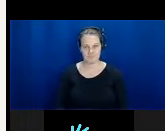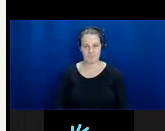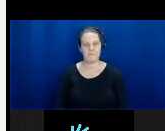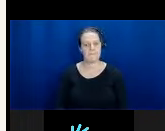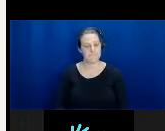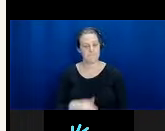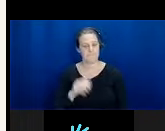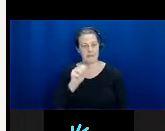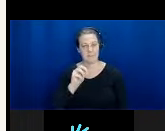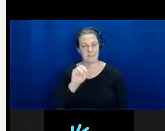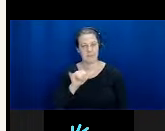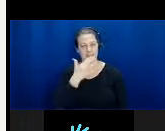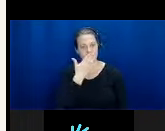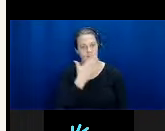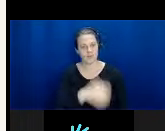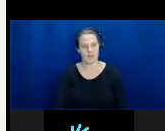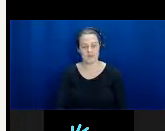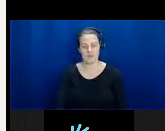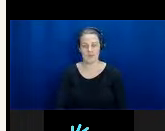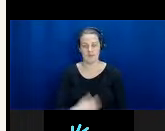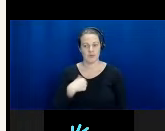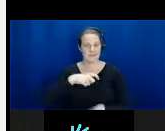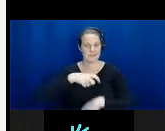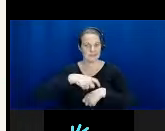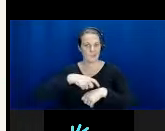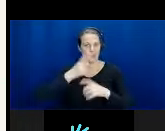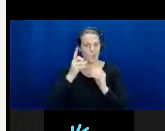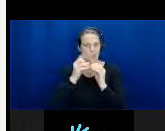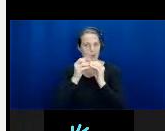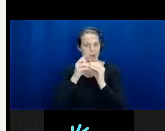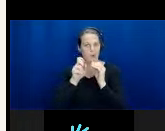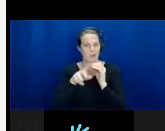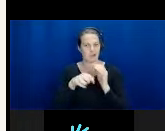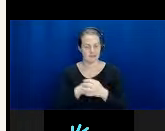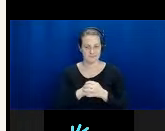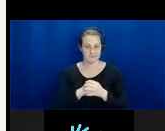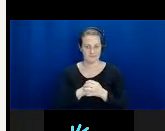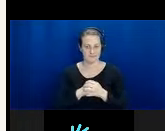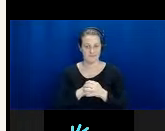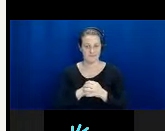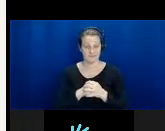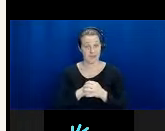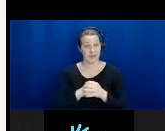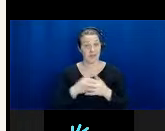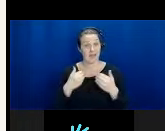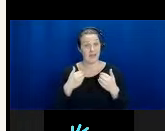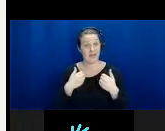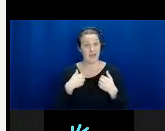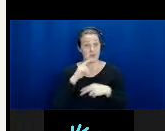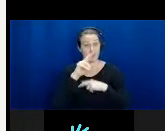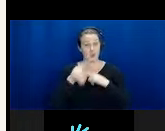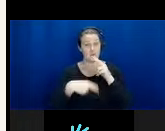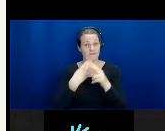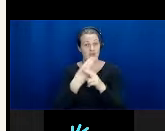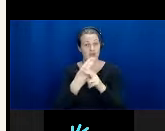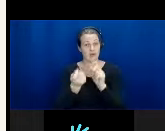Thank you. And I think we have time for one final question. Are there universal accommodations that can